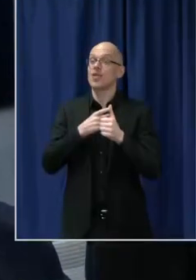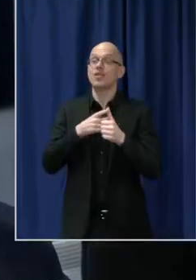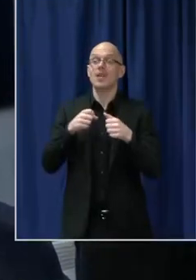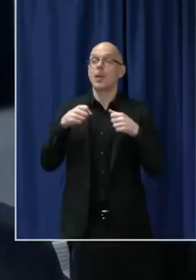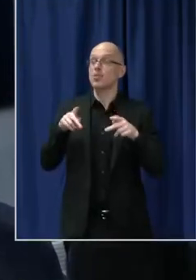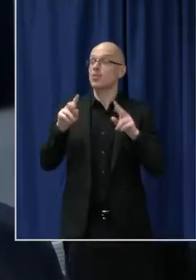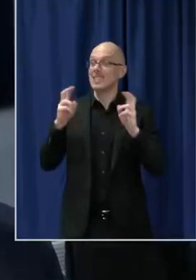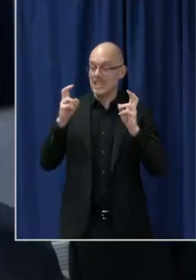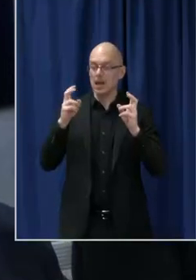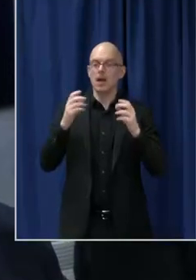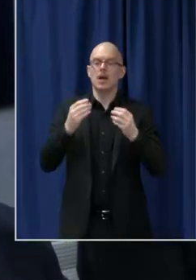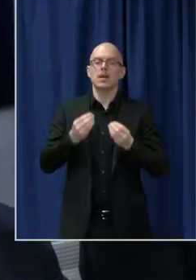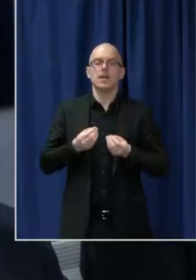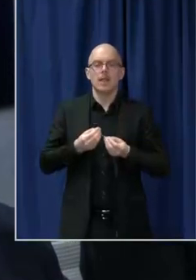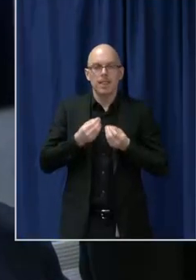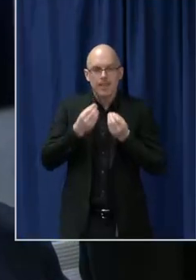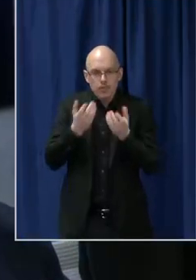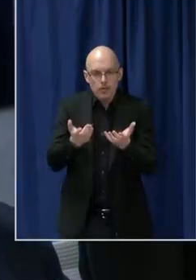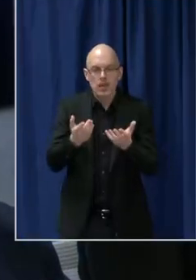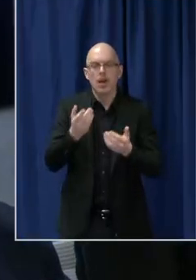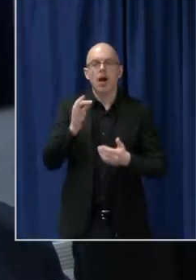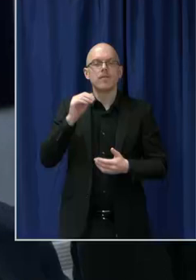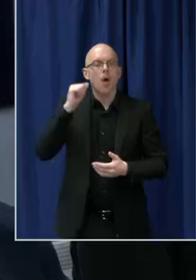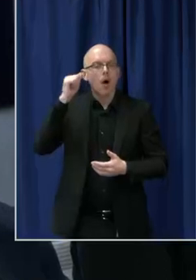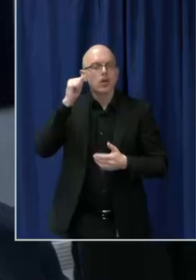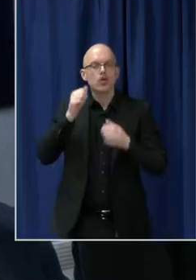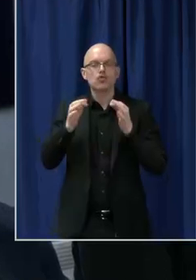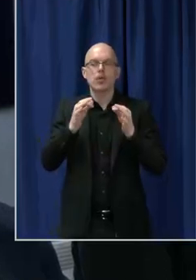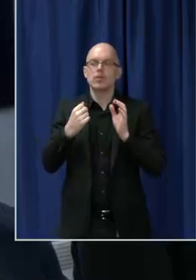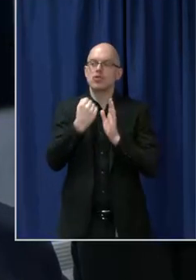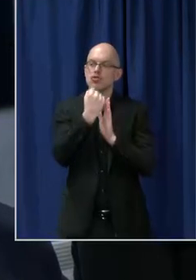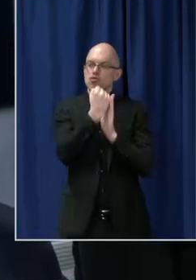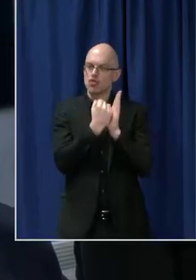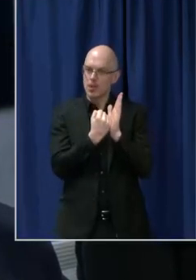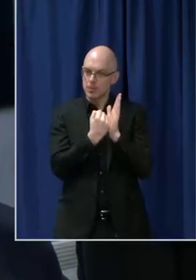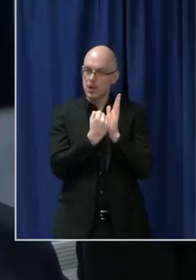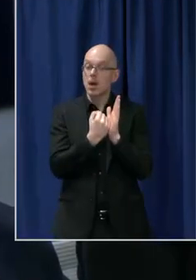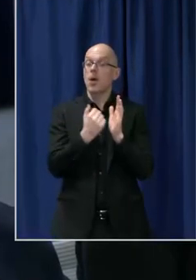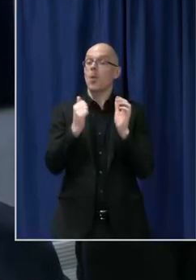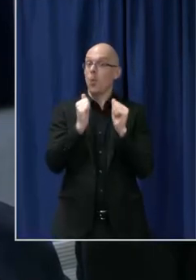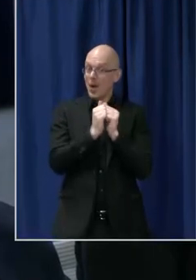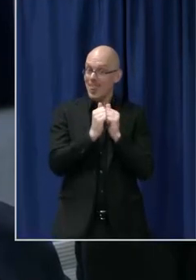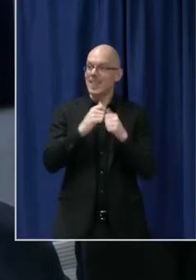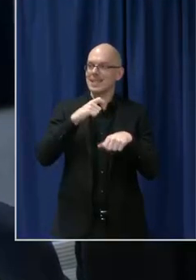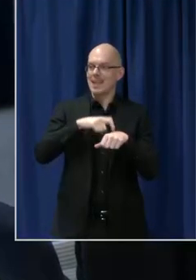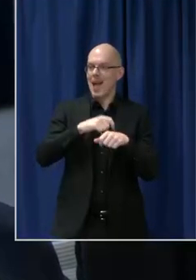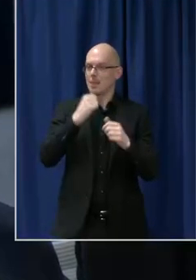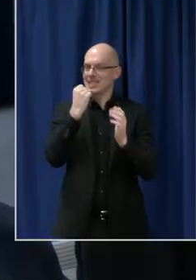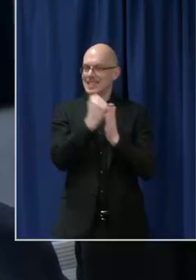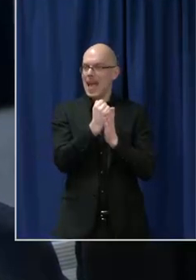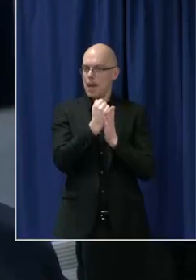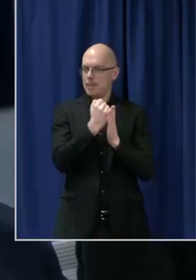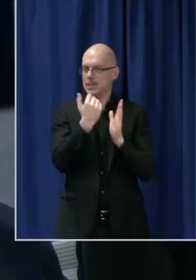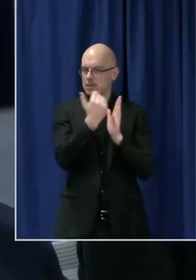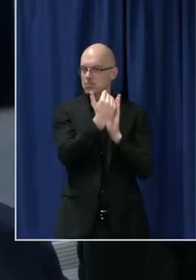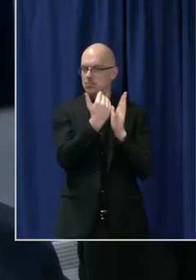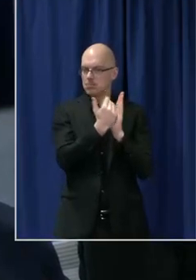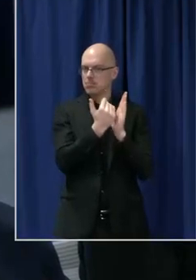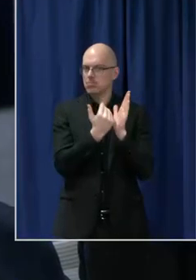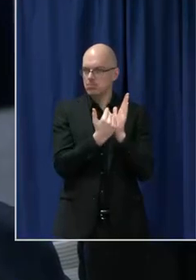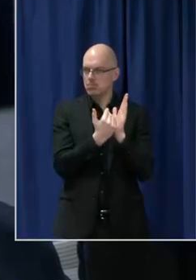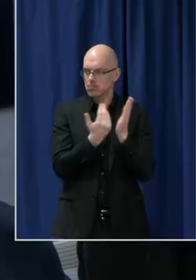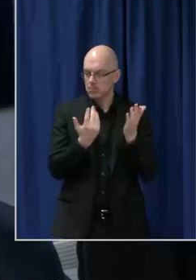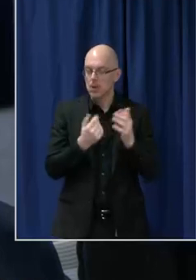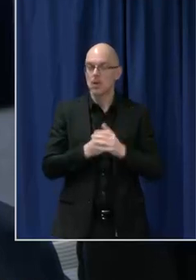of audio description scripts with timestamps. The rationale is during the